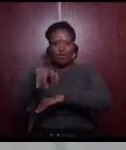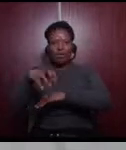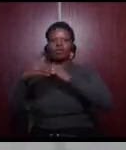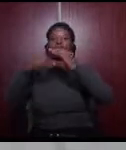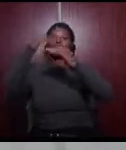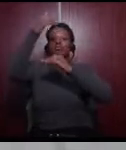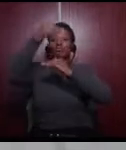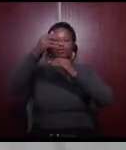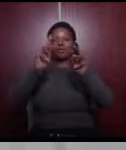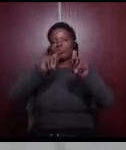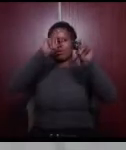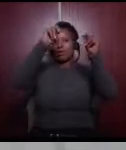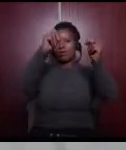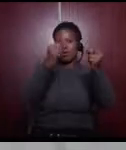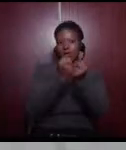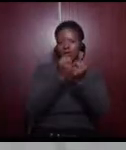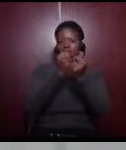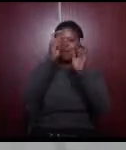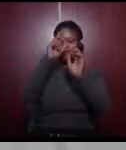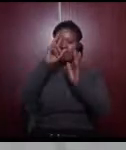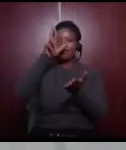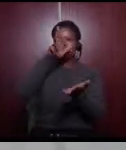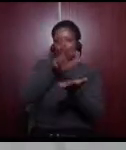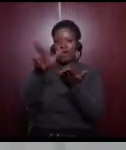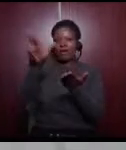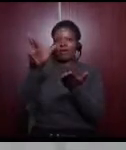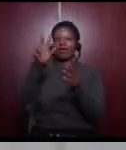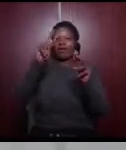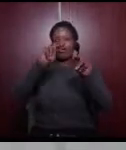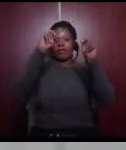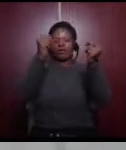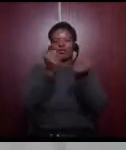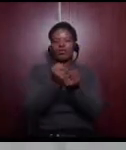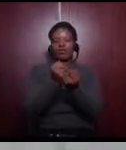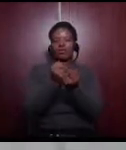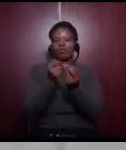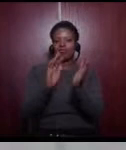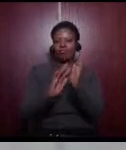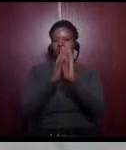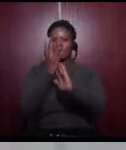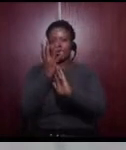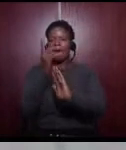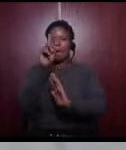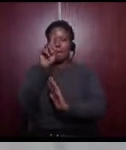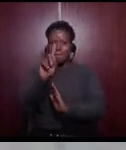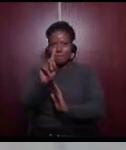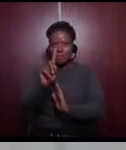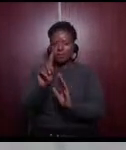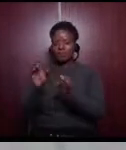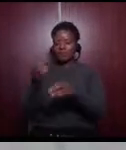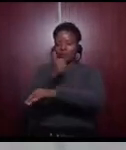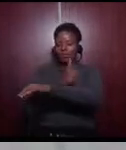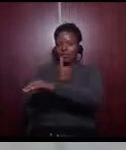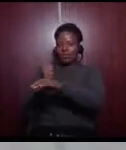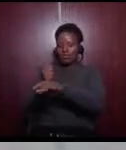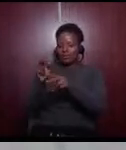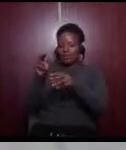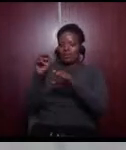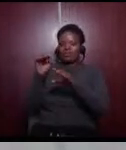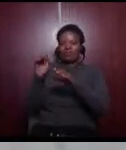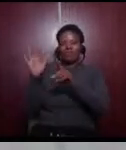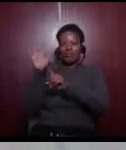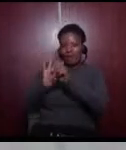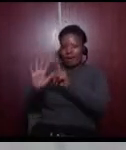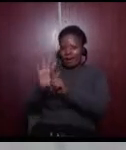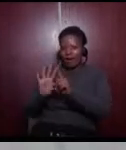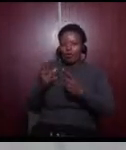then declared the national disaster. But the stakeholders are already on the ground providing relief, but doesn't necessarily mean that we are not